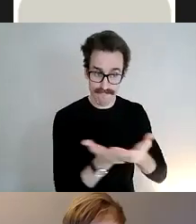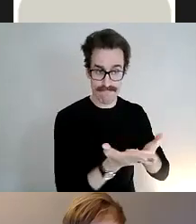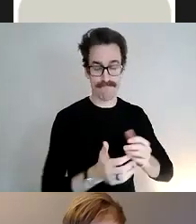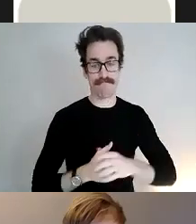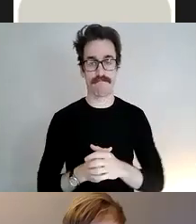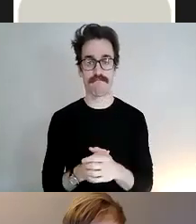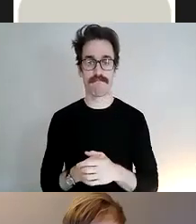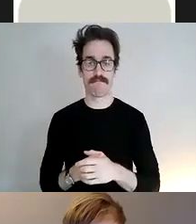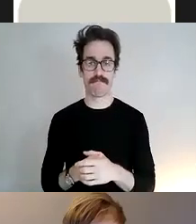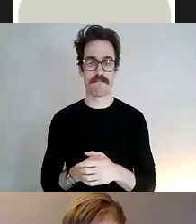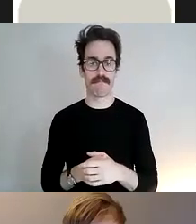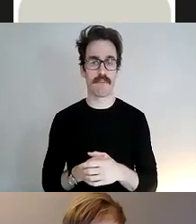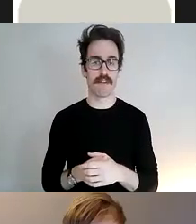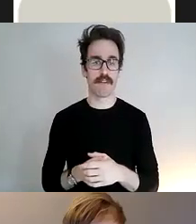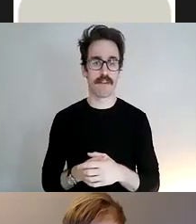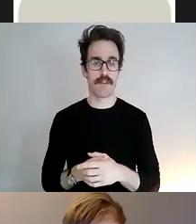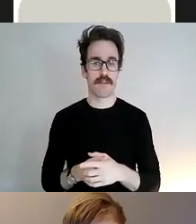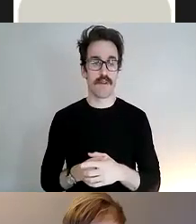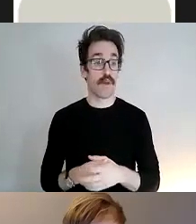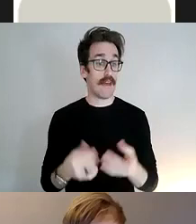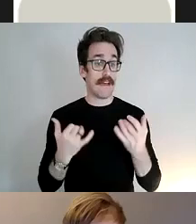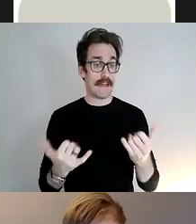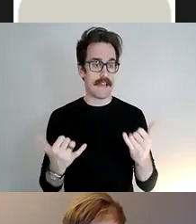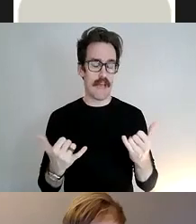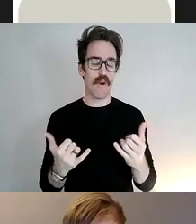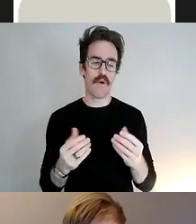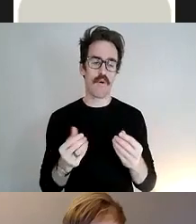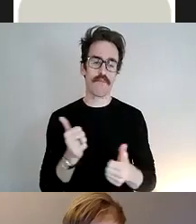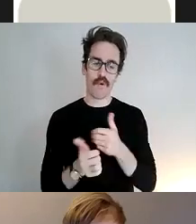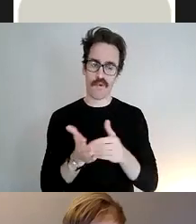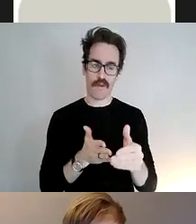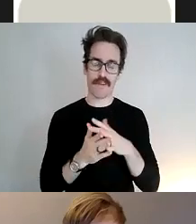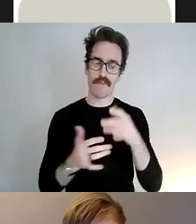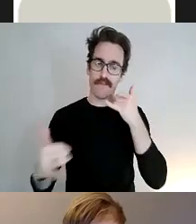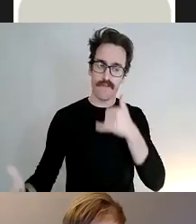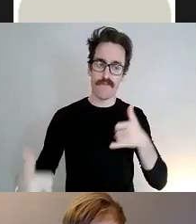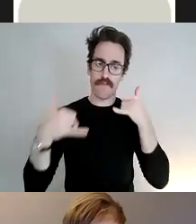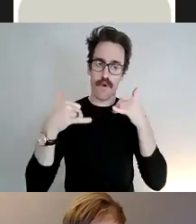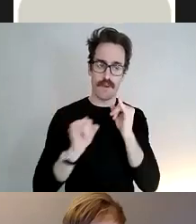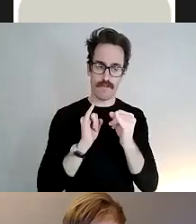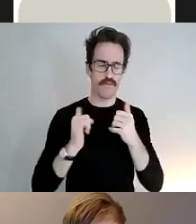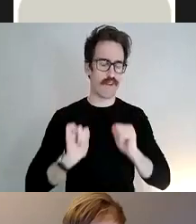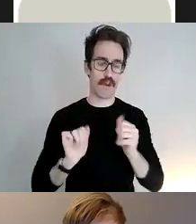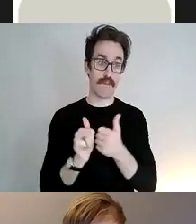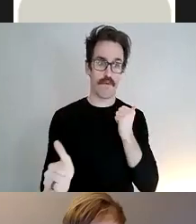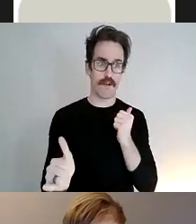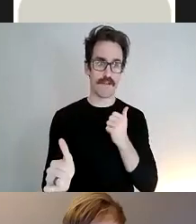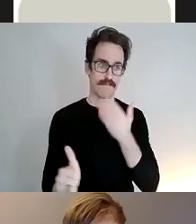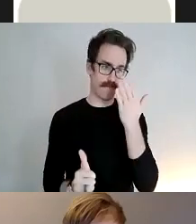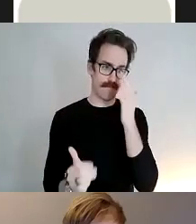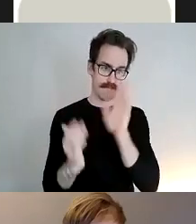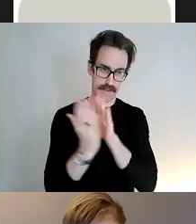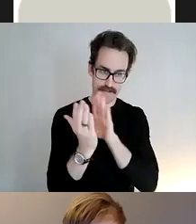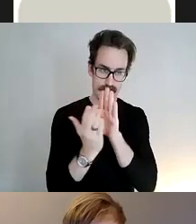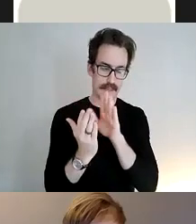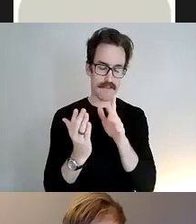Yes, so this is where, right now there's a lot of telephone interviews happening because we're trying to avoid in person if at all possible to